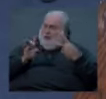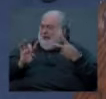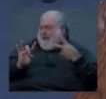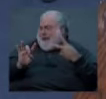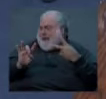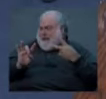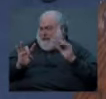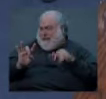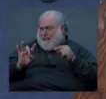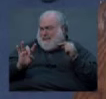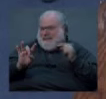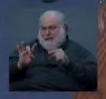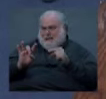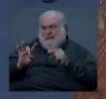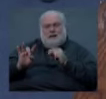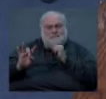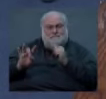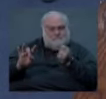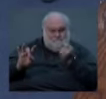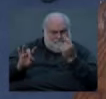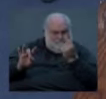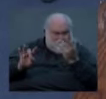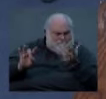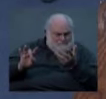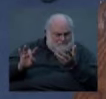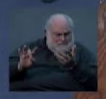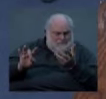don't understand is